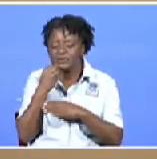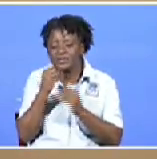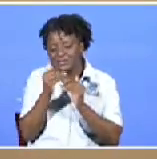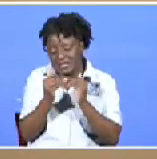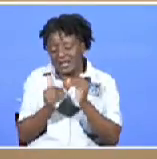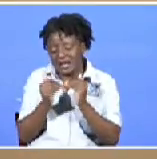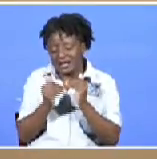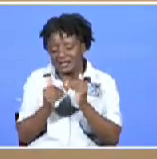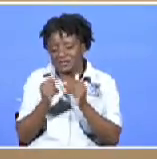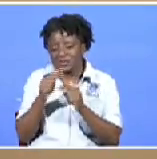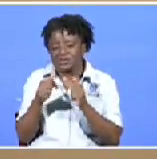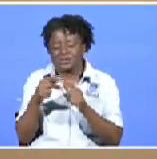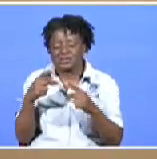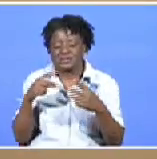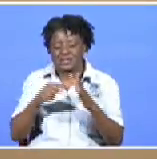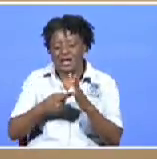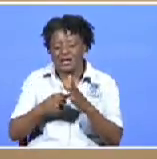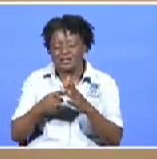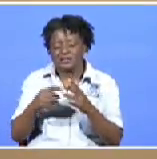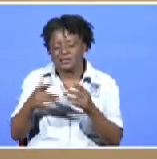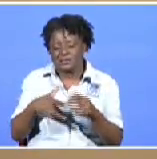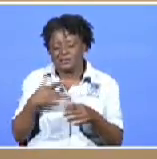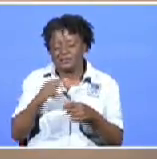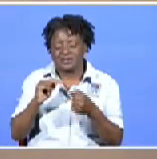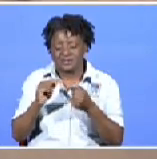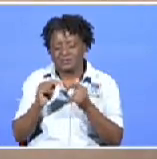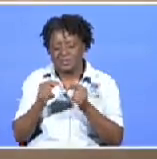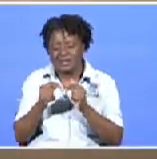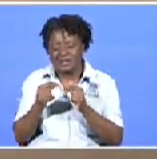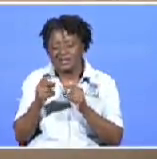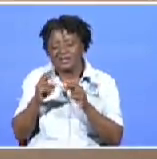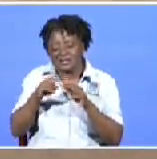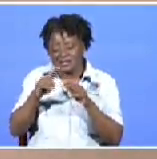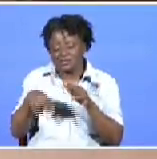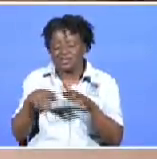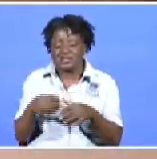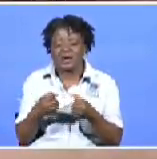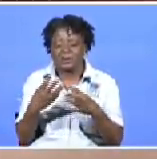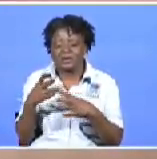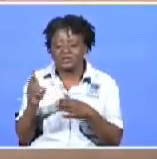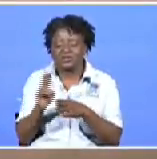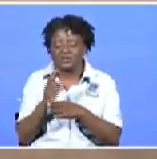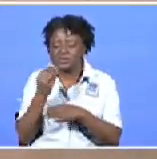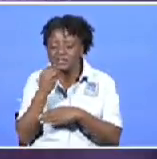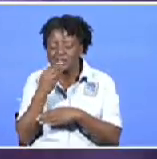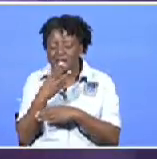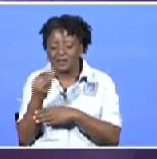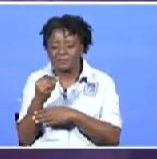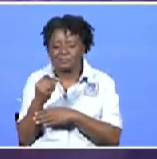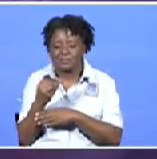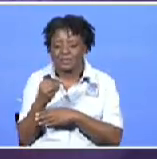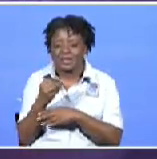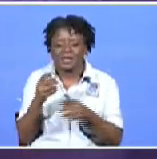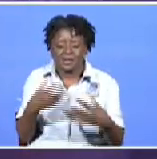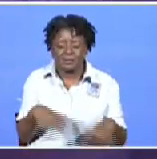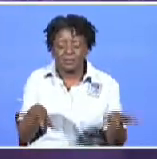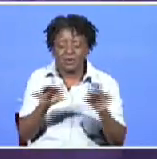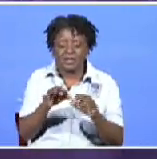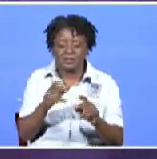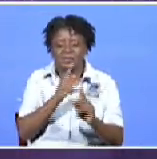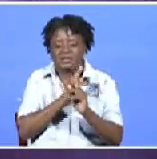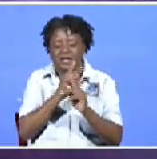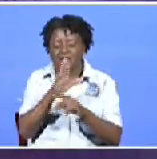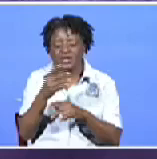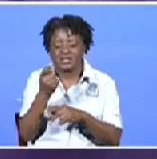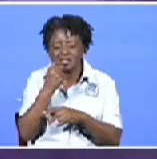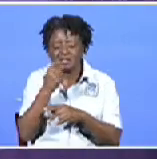we decrease the amount of intake of these products. Crawford says it is equally important to protect your teeth by wearing a mouth